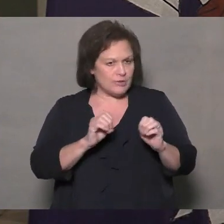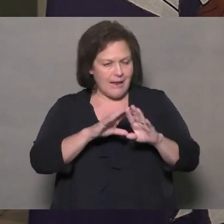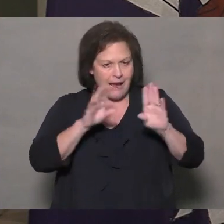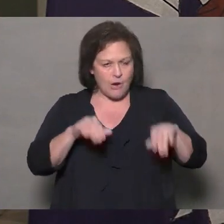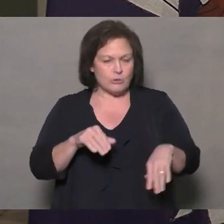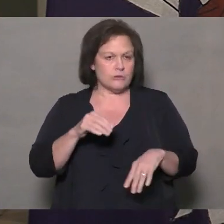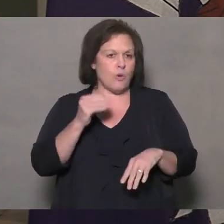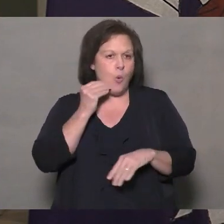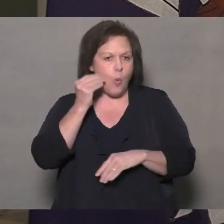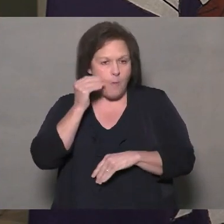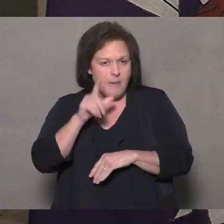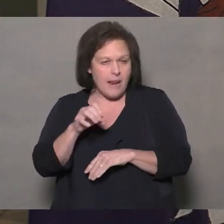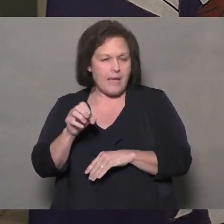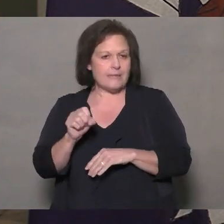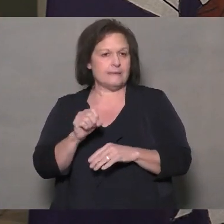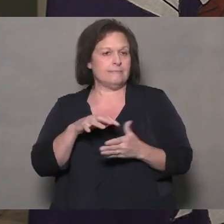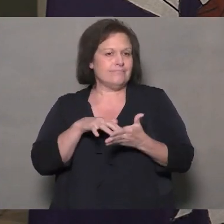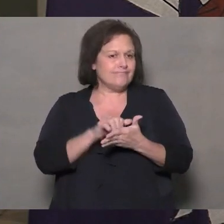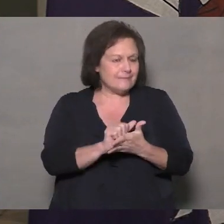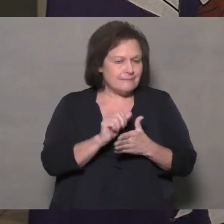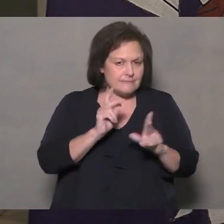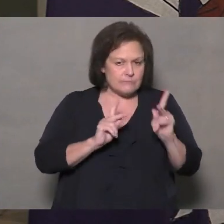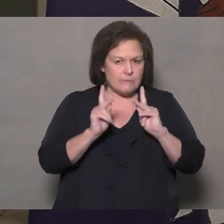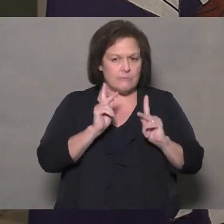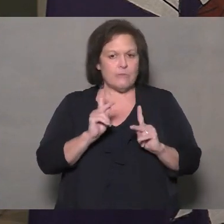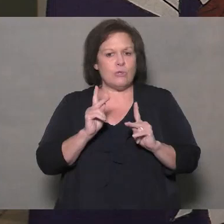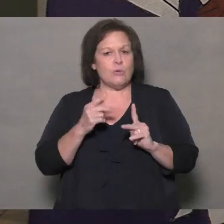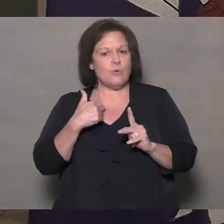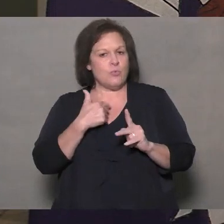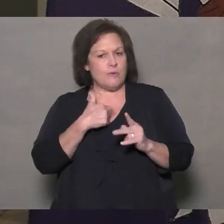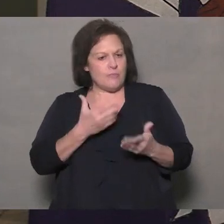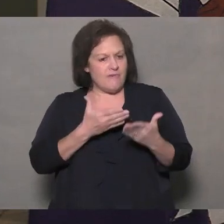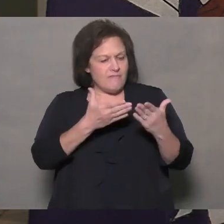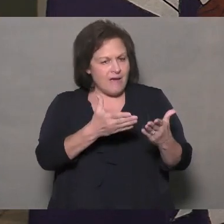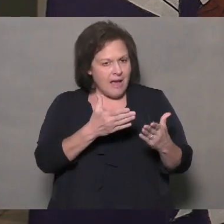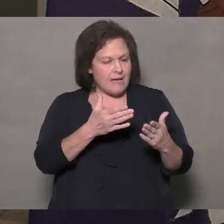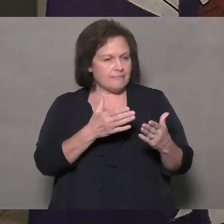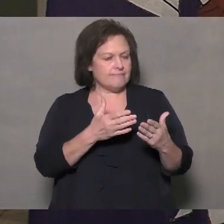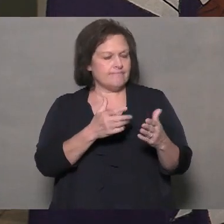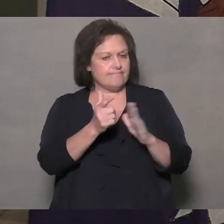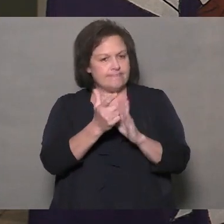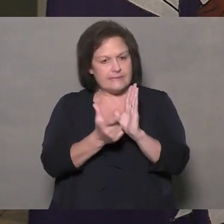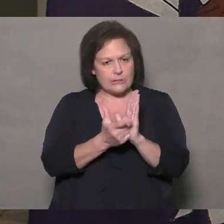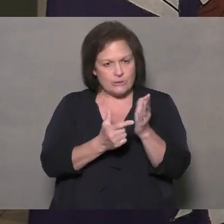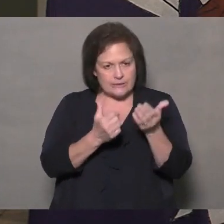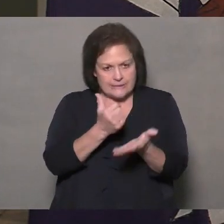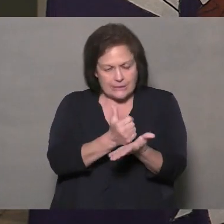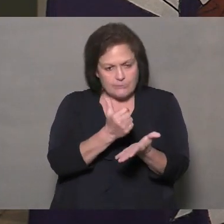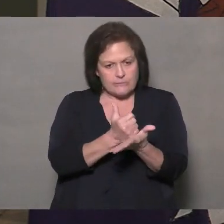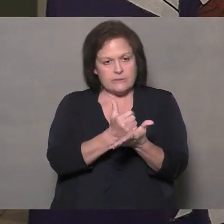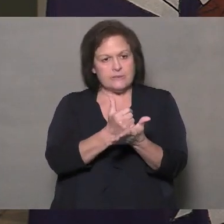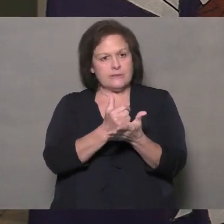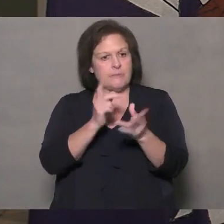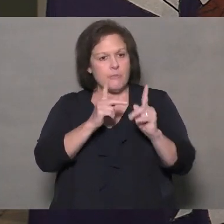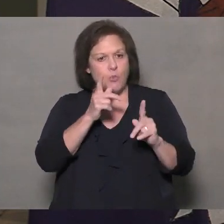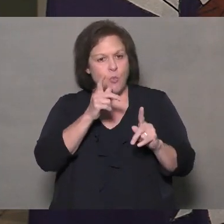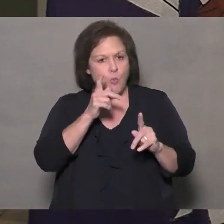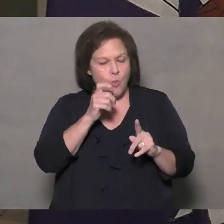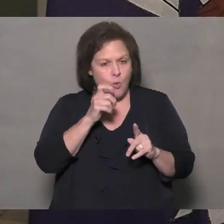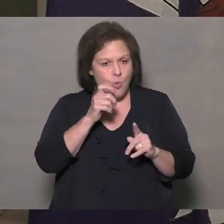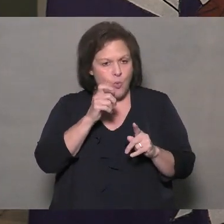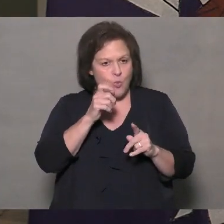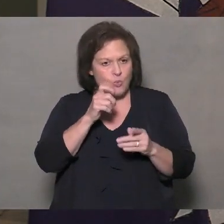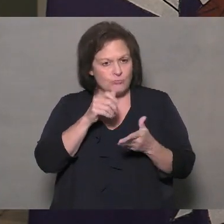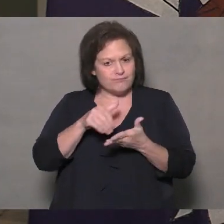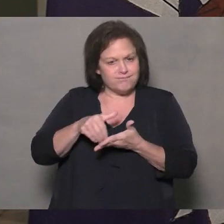homeless and our most vulnerable, and have provided legal assistance to residents facing evictions.